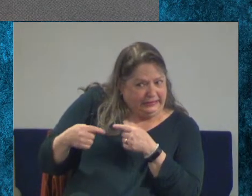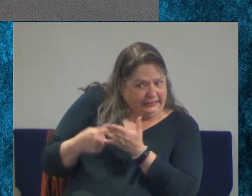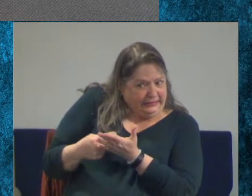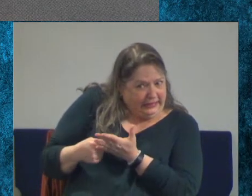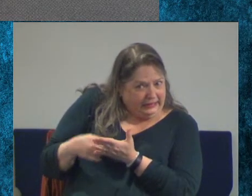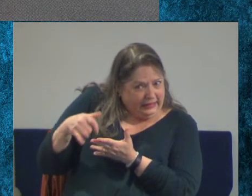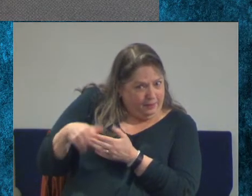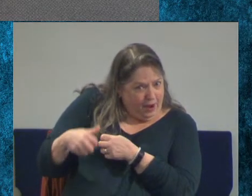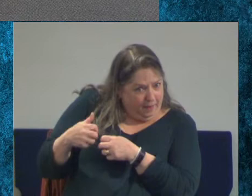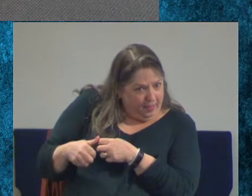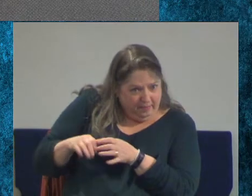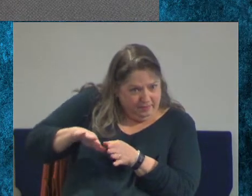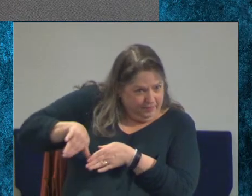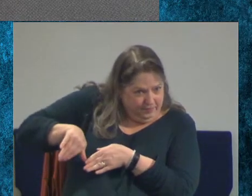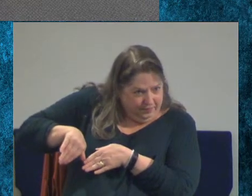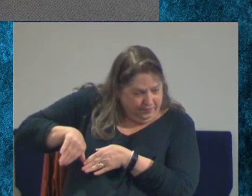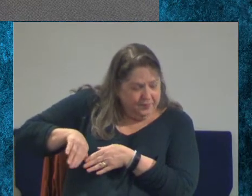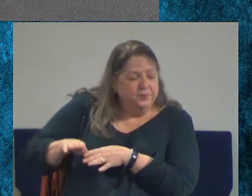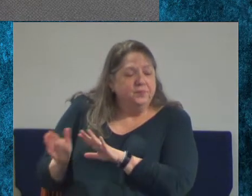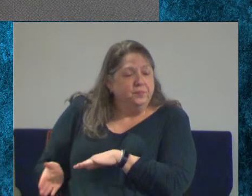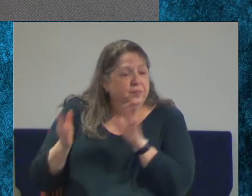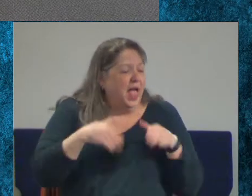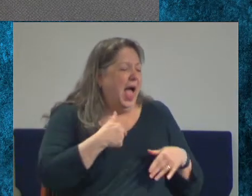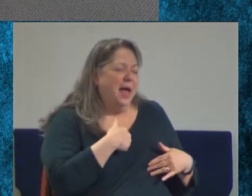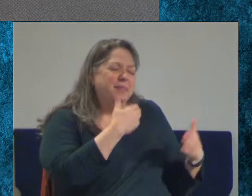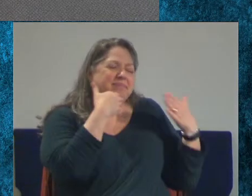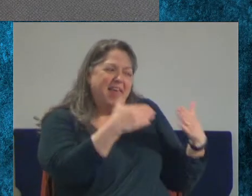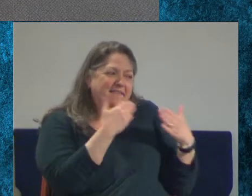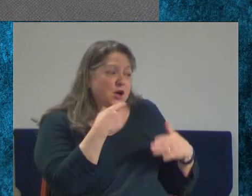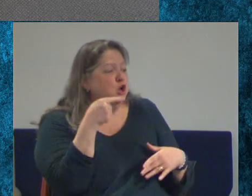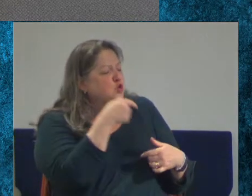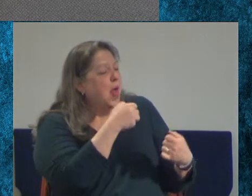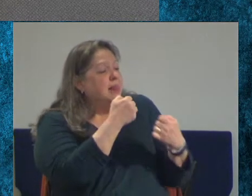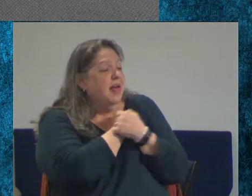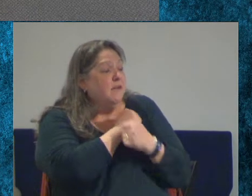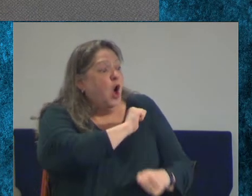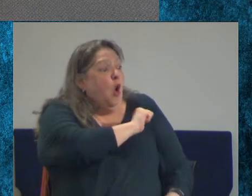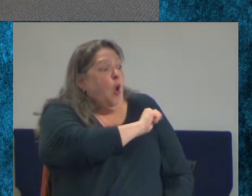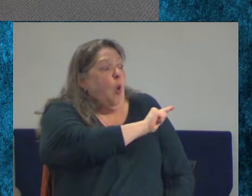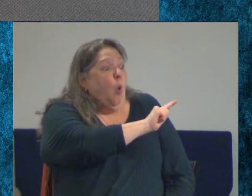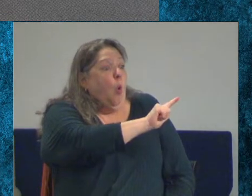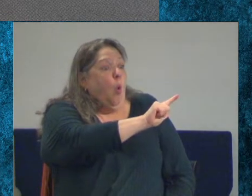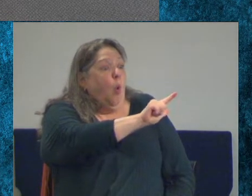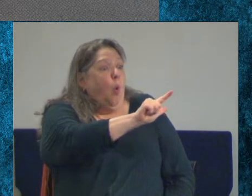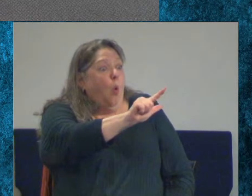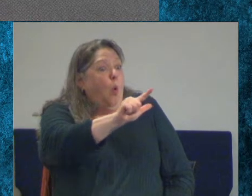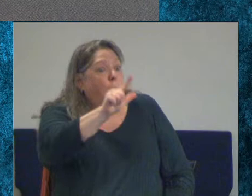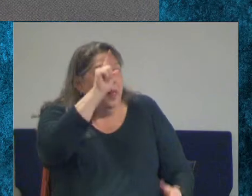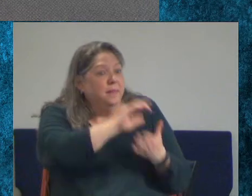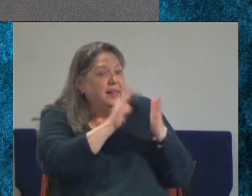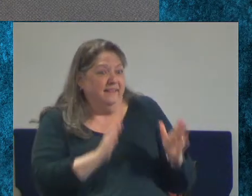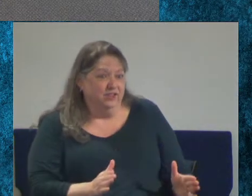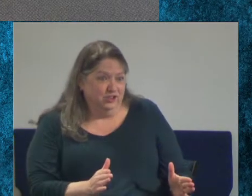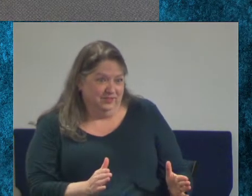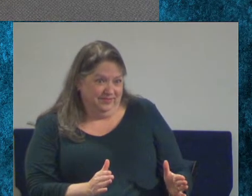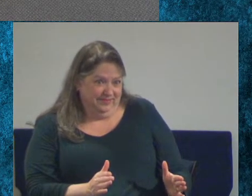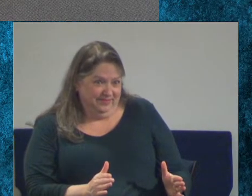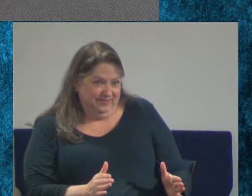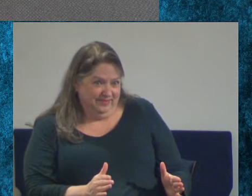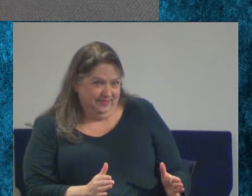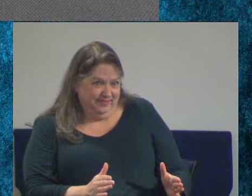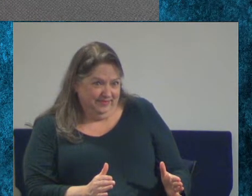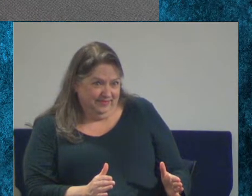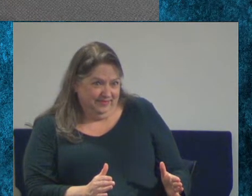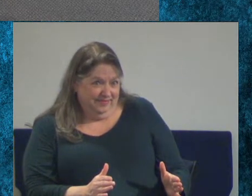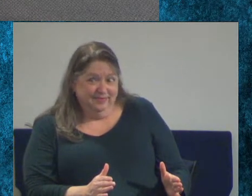you love the saints, all the saints. As he begins to more and